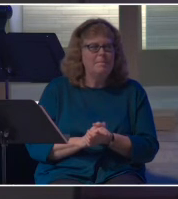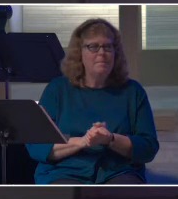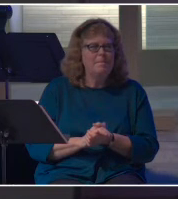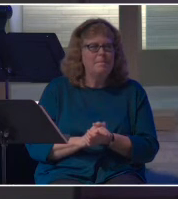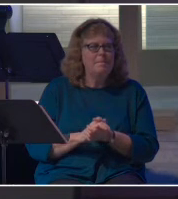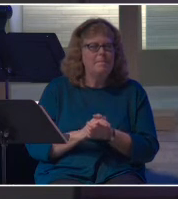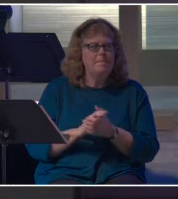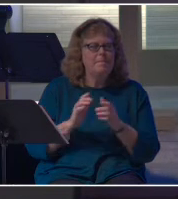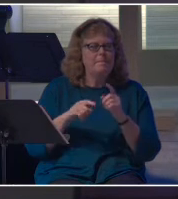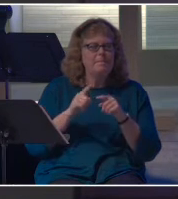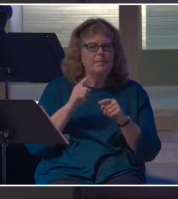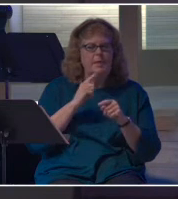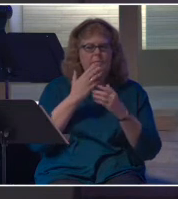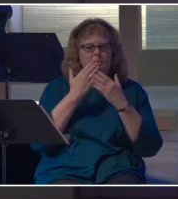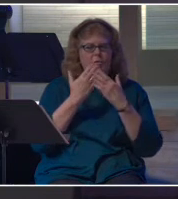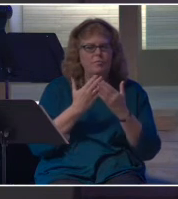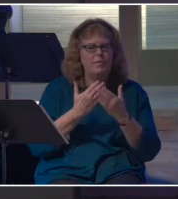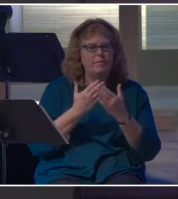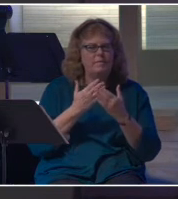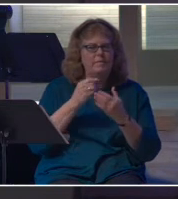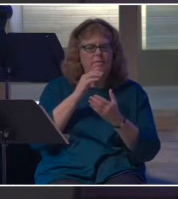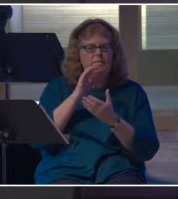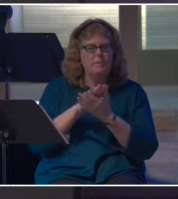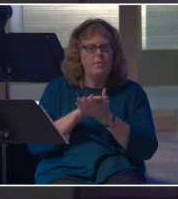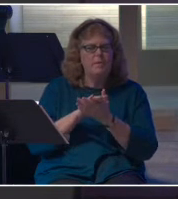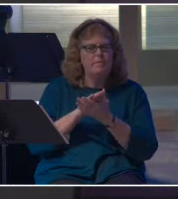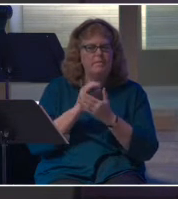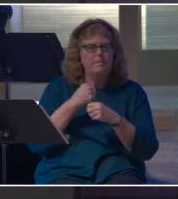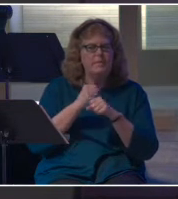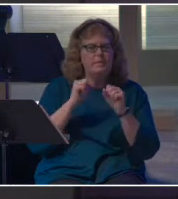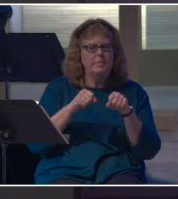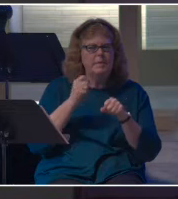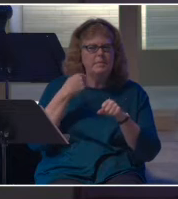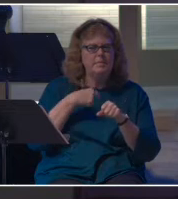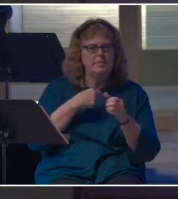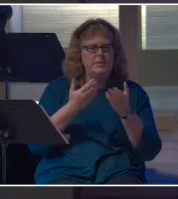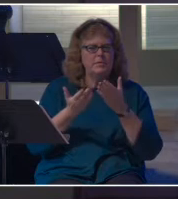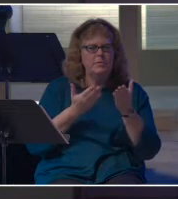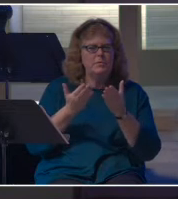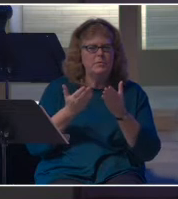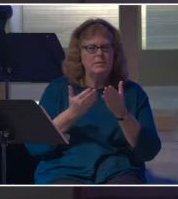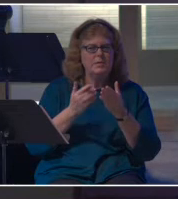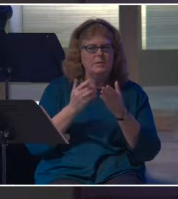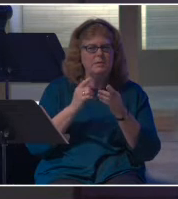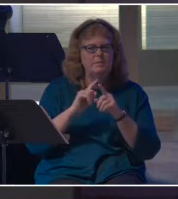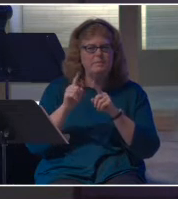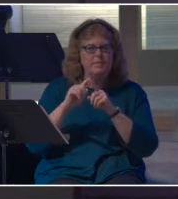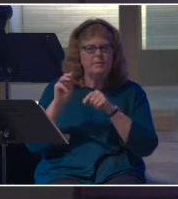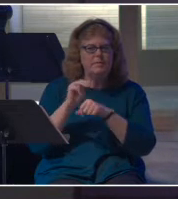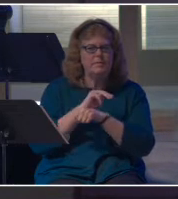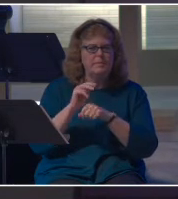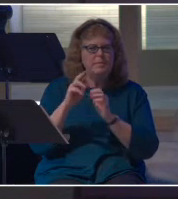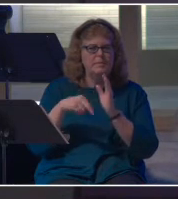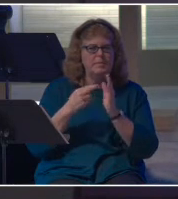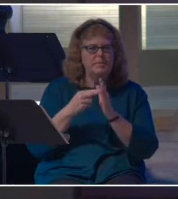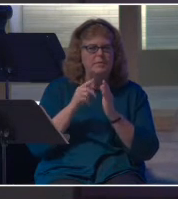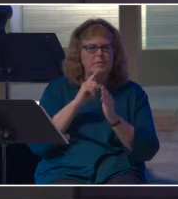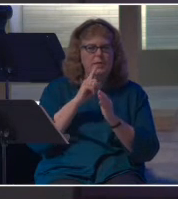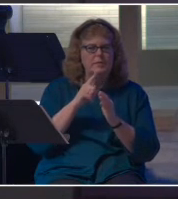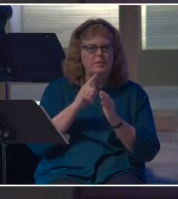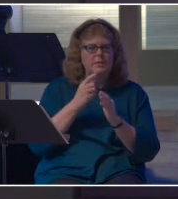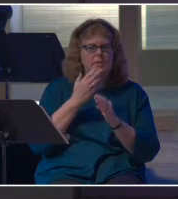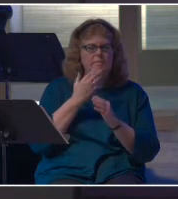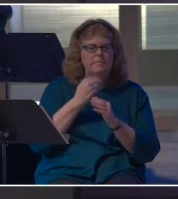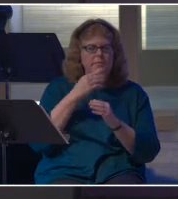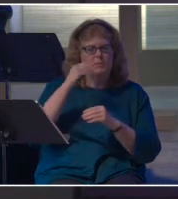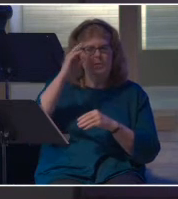But I'm so grateful for my wife, who makes it possible for me to serve in various ministry roles. And we actually do have very sweet